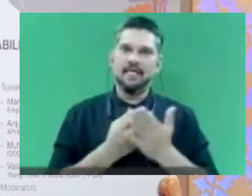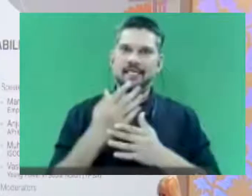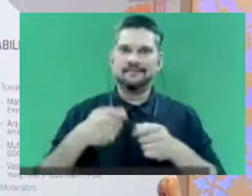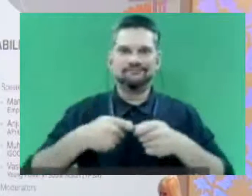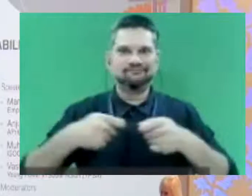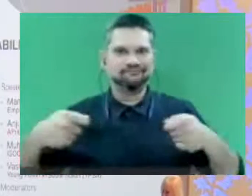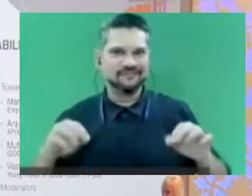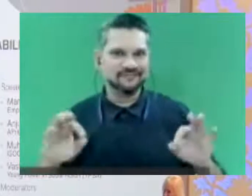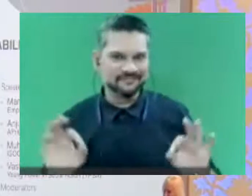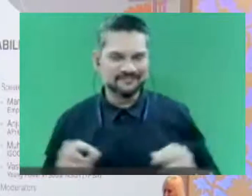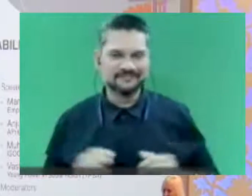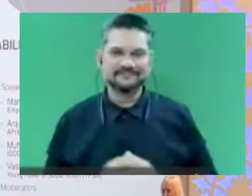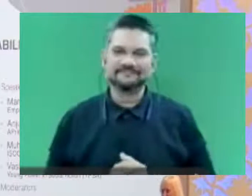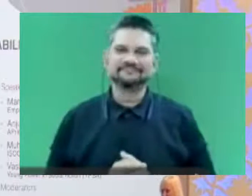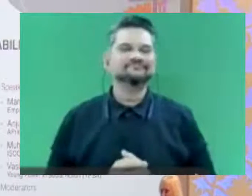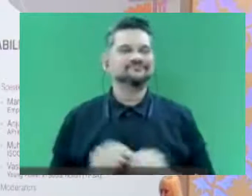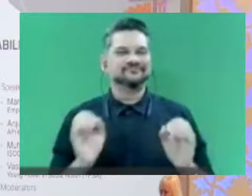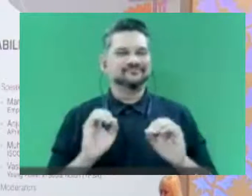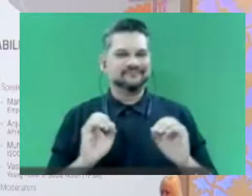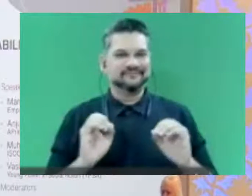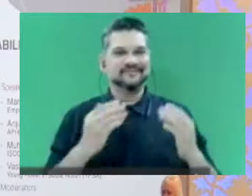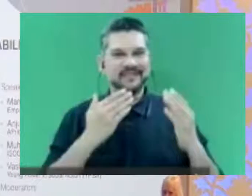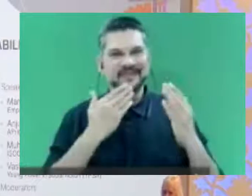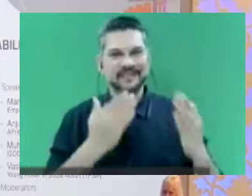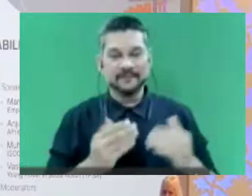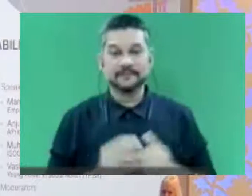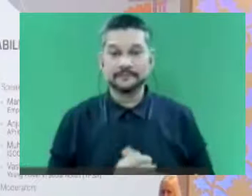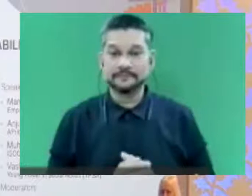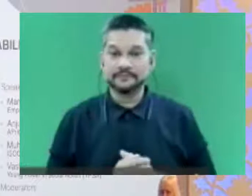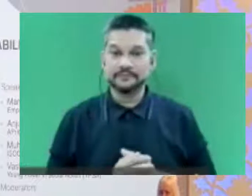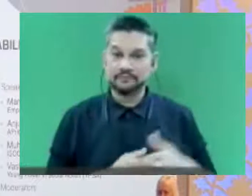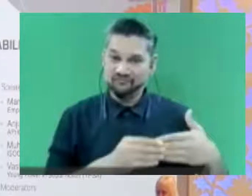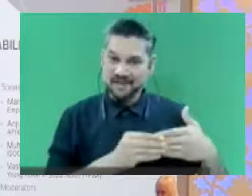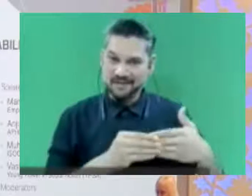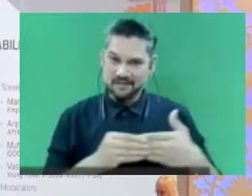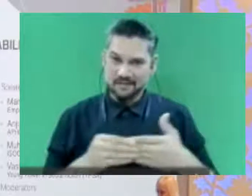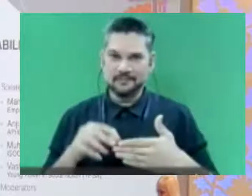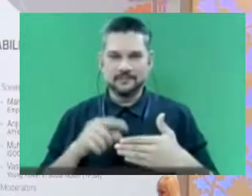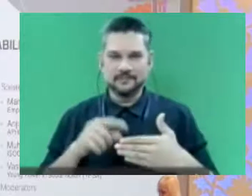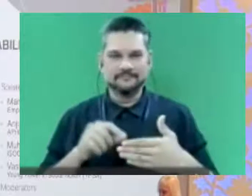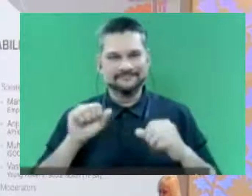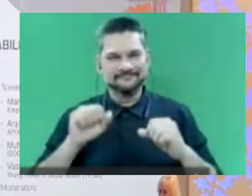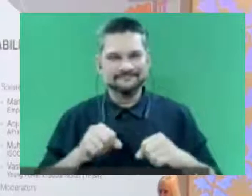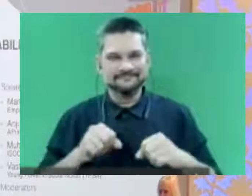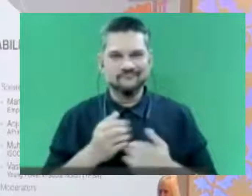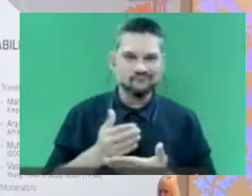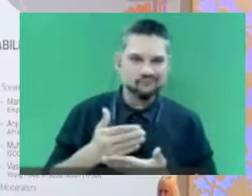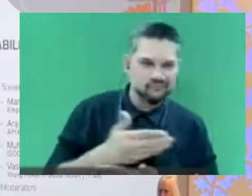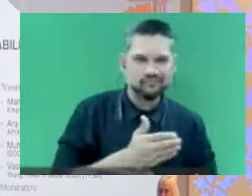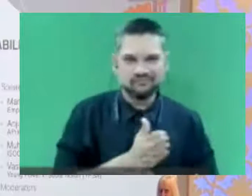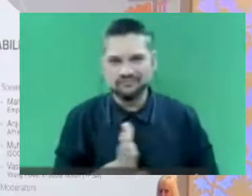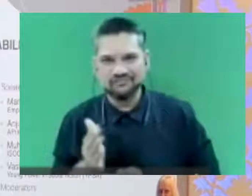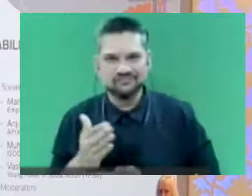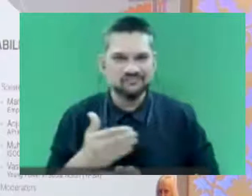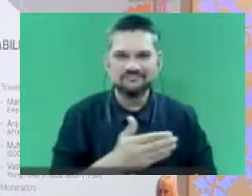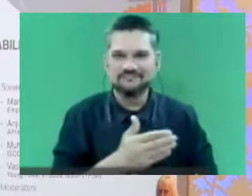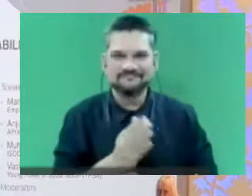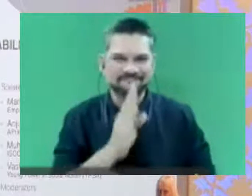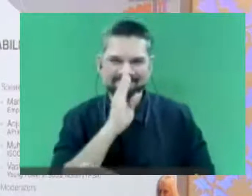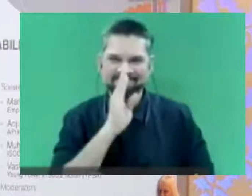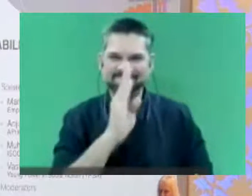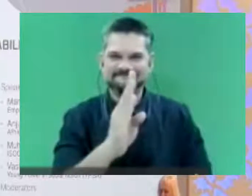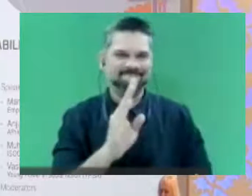very much. And yes, the pathway to leadership takes many turns. It often isn't a straight